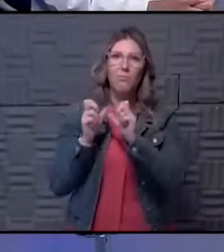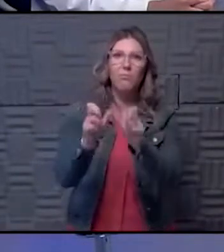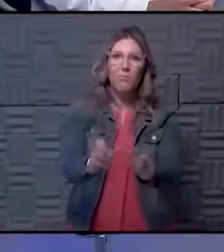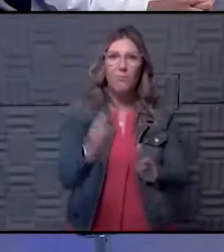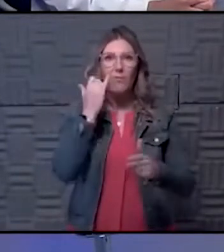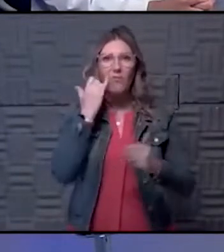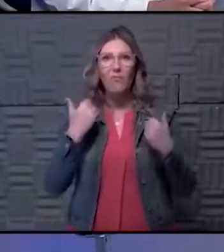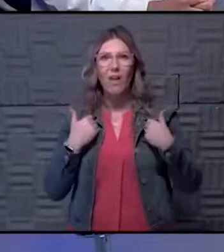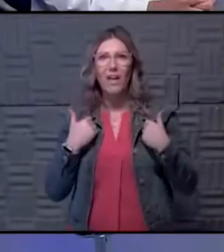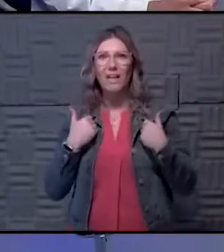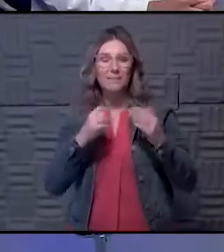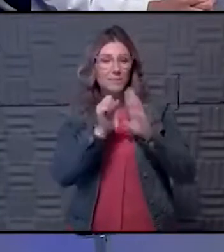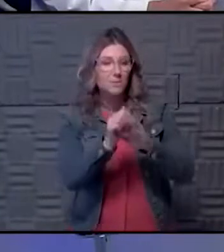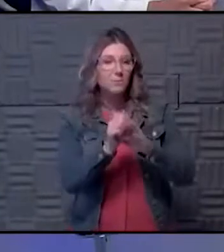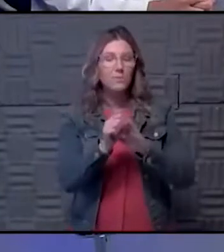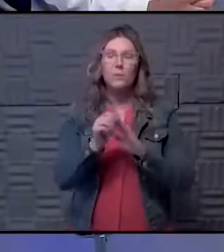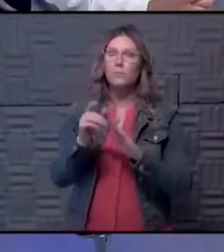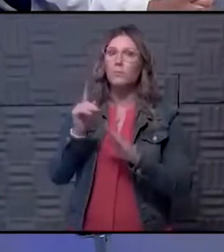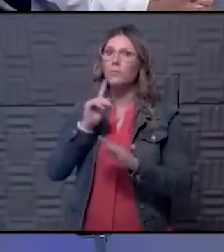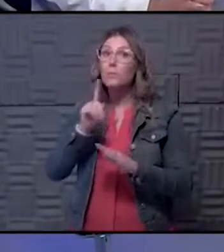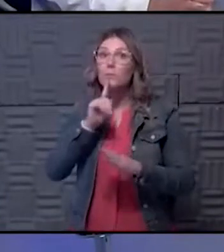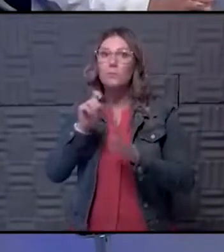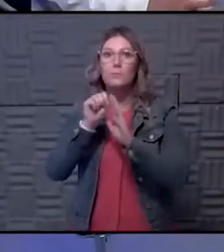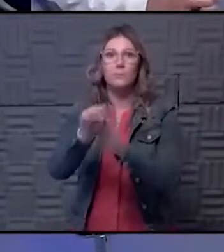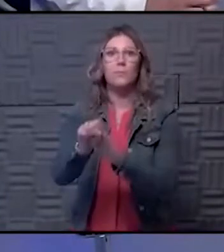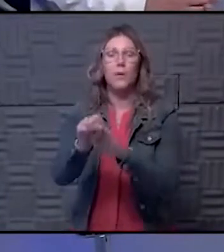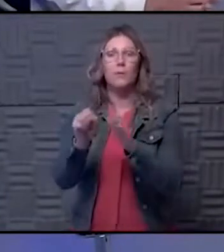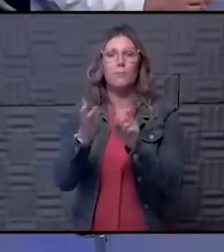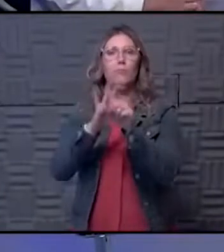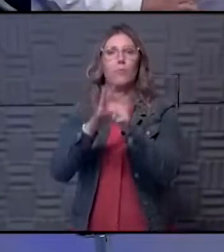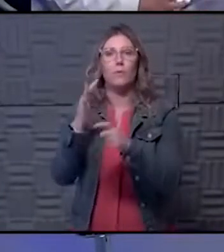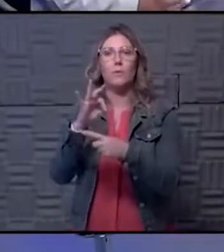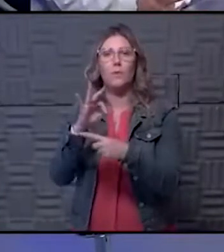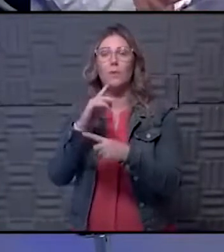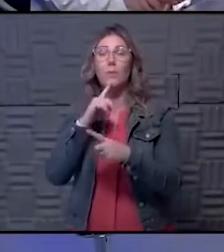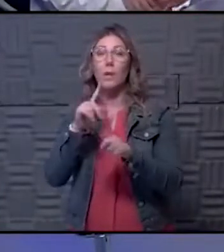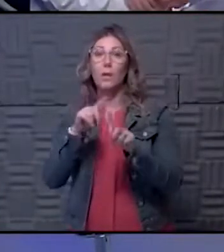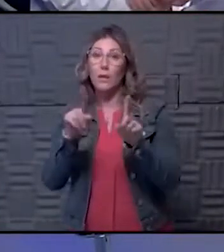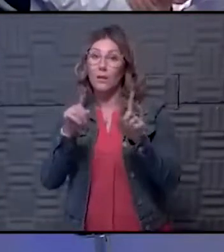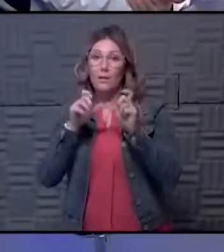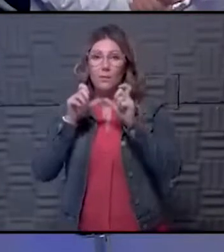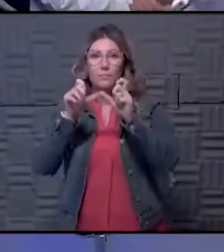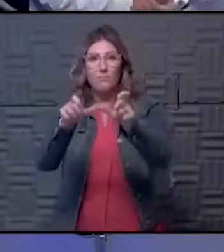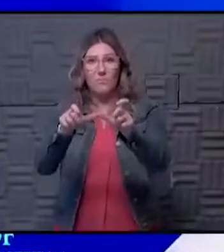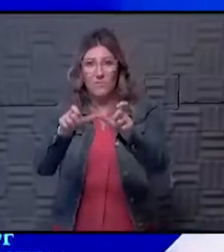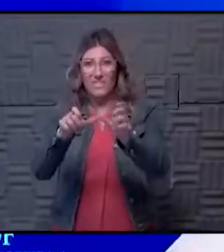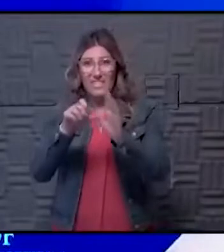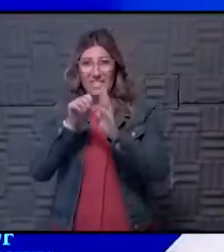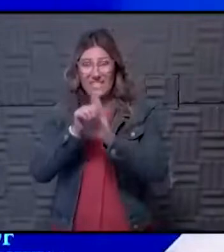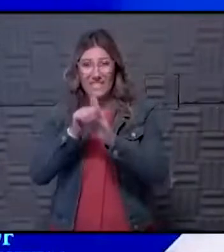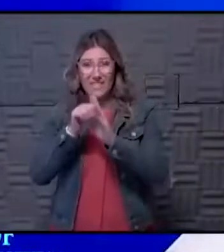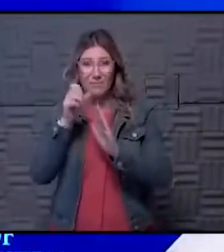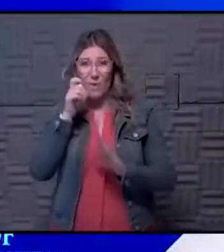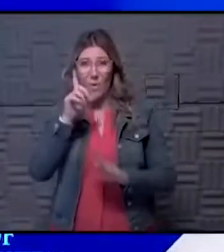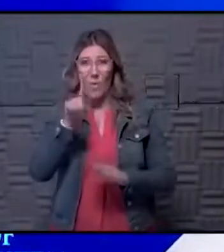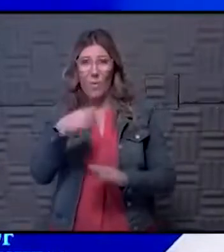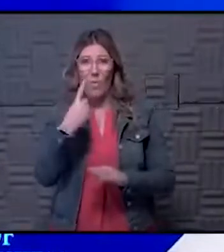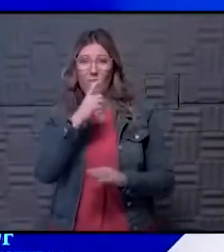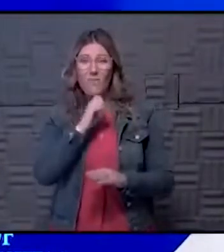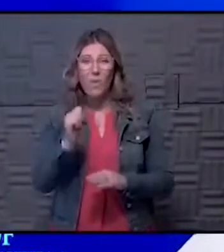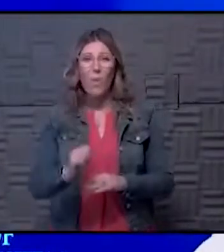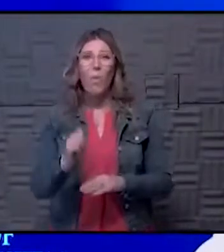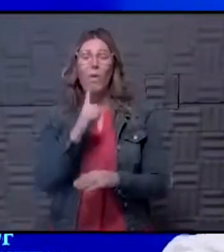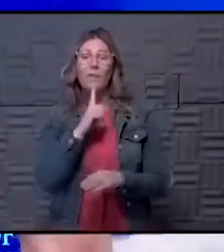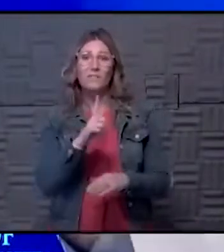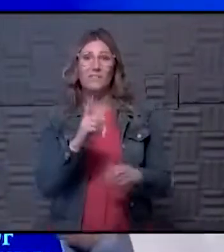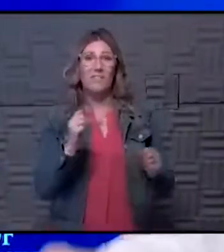symptomatic with COVID-19 or very symptomatic with COVID-19. The long-haul syndrome is something that is not just in the elderly. Actually occurs a lot in younger